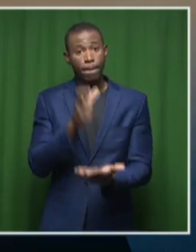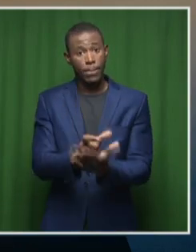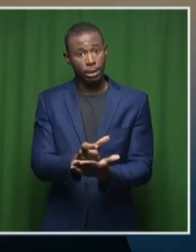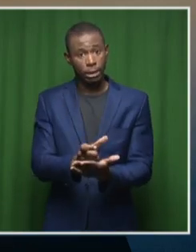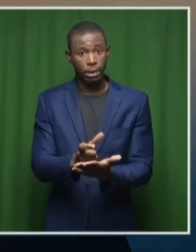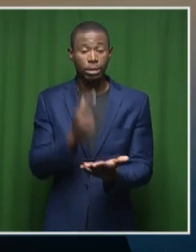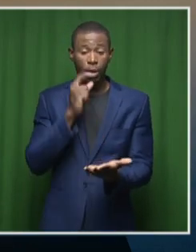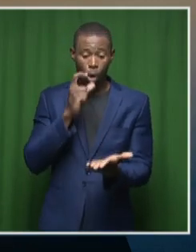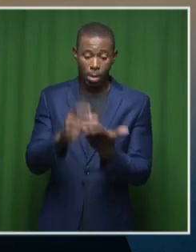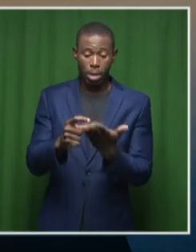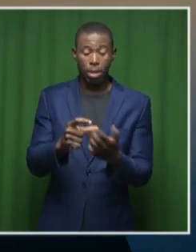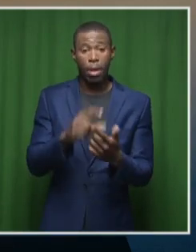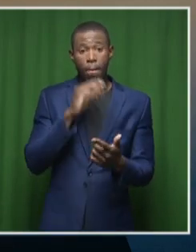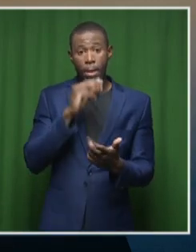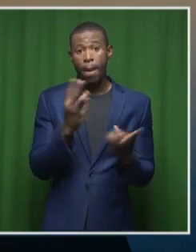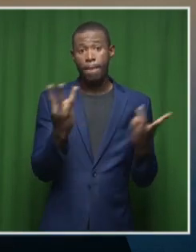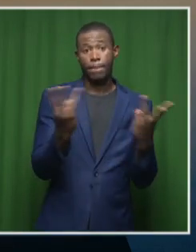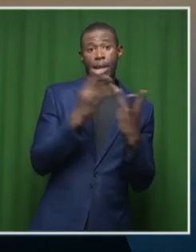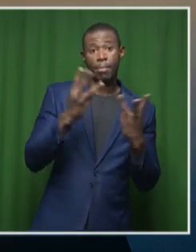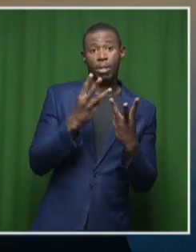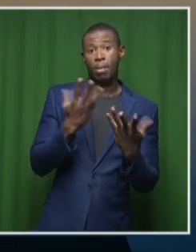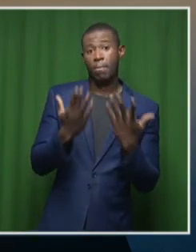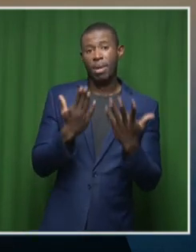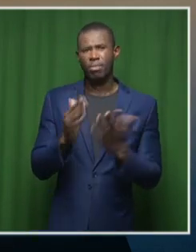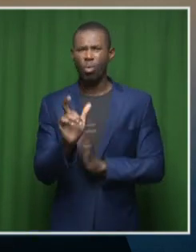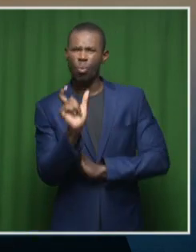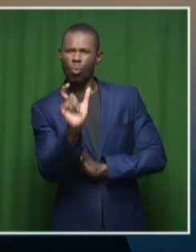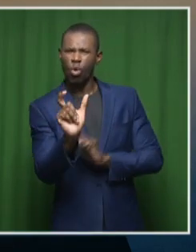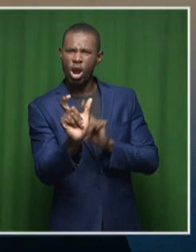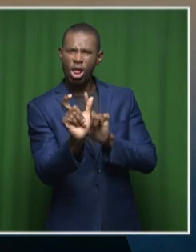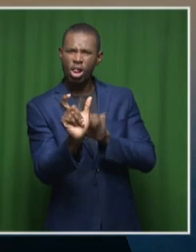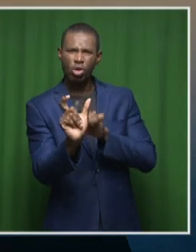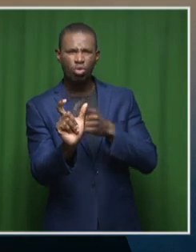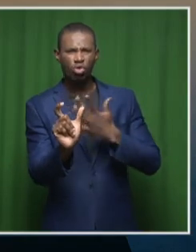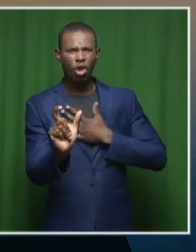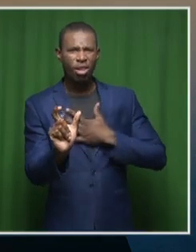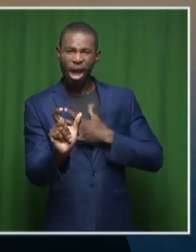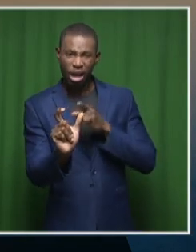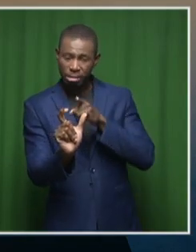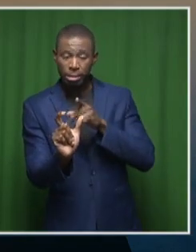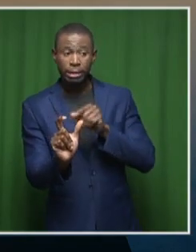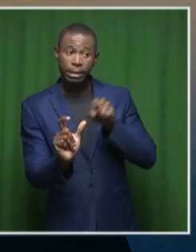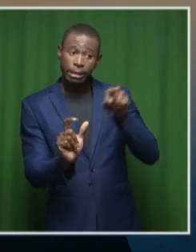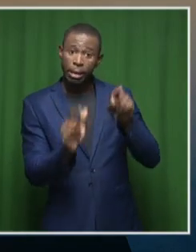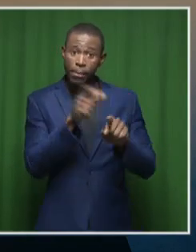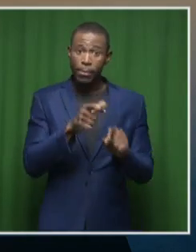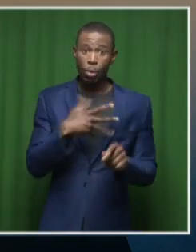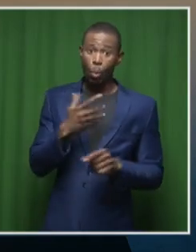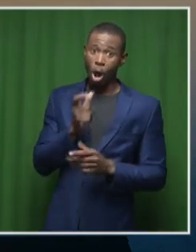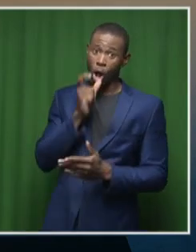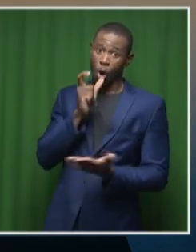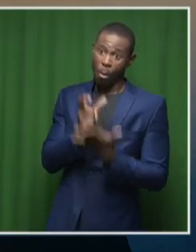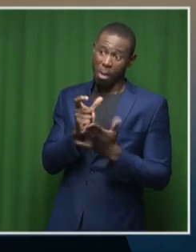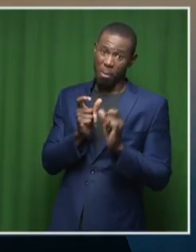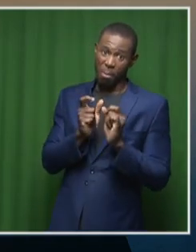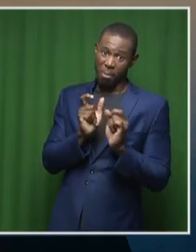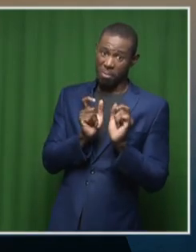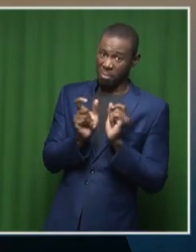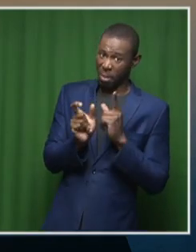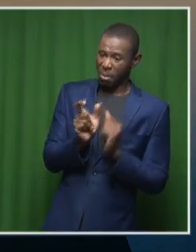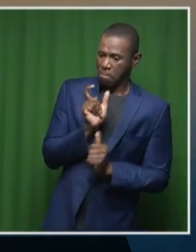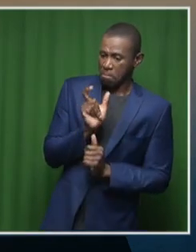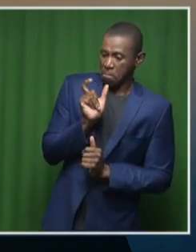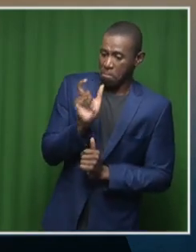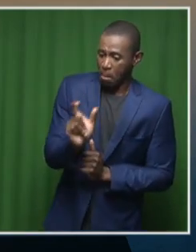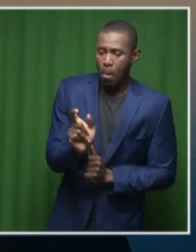specific keywords, and then any comment that has that keyword won't allow a comment like that to come up, or you'll be given the